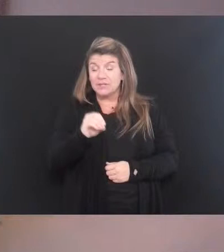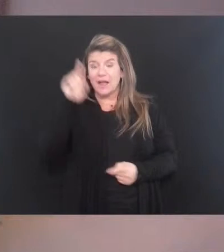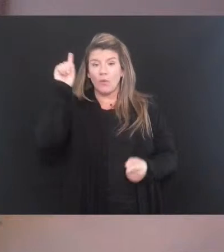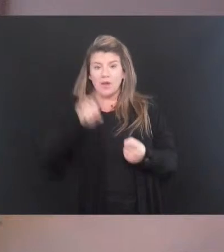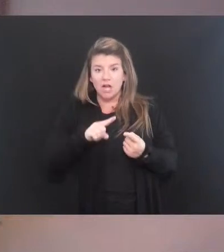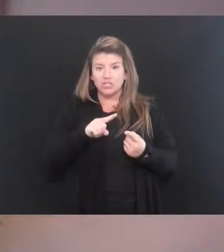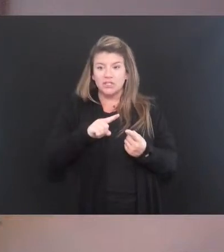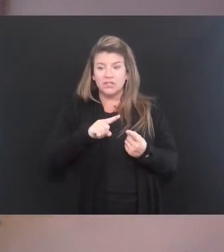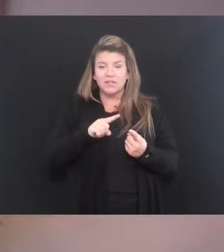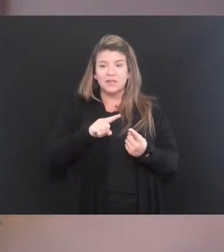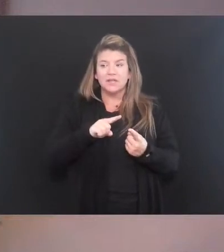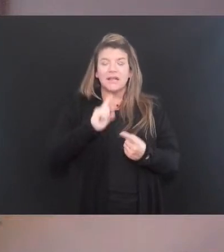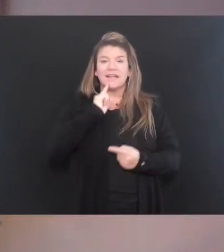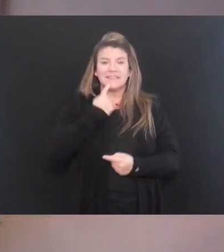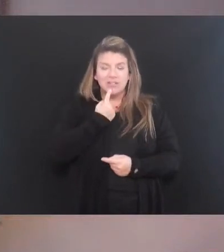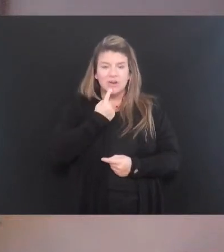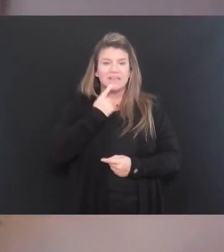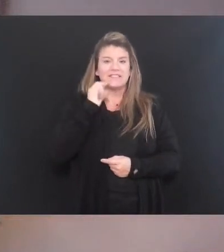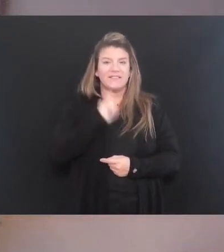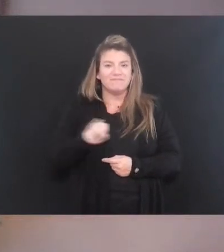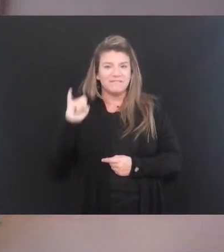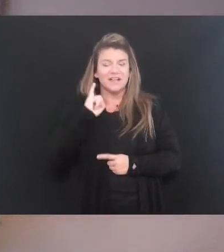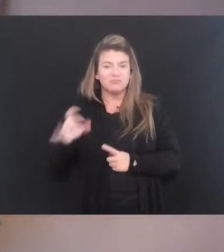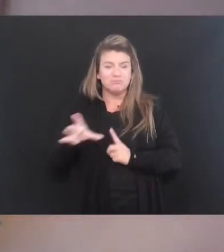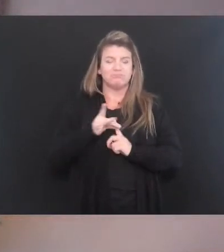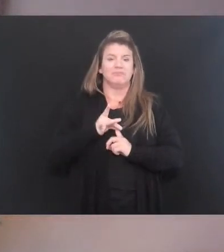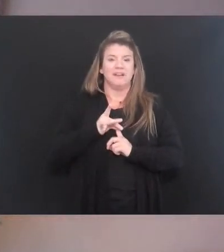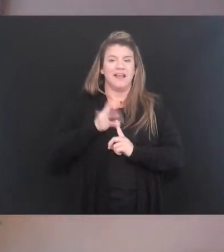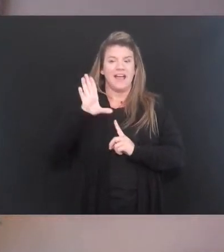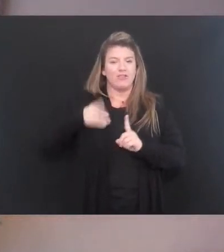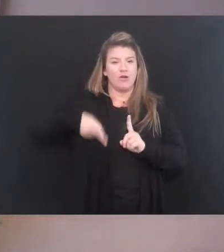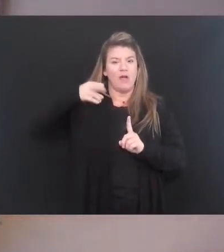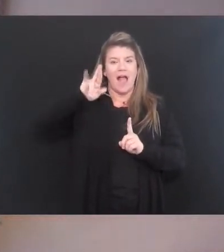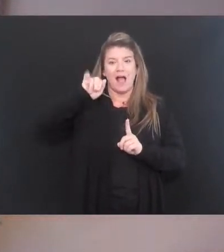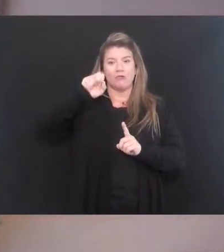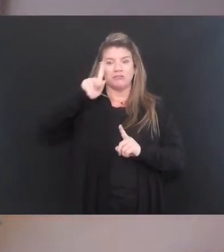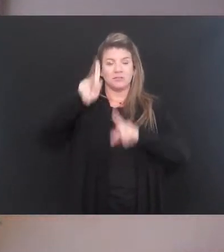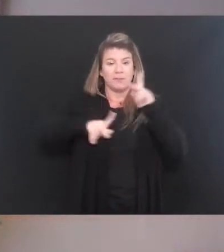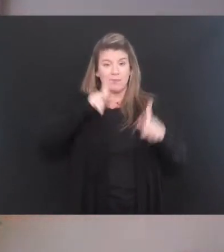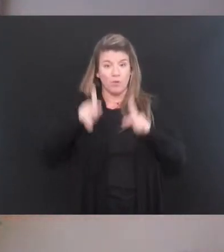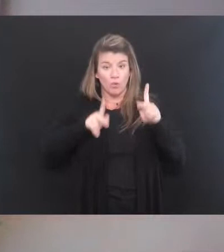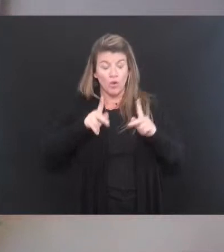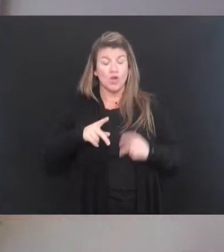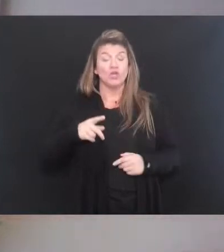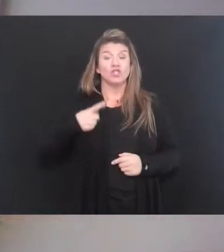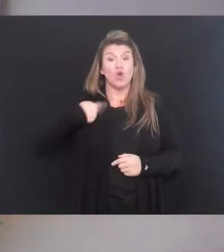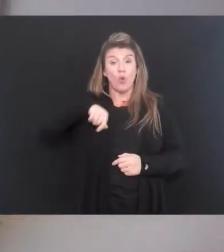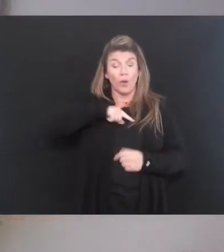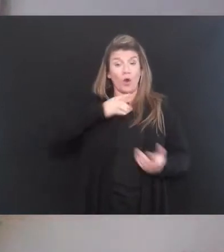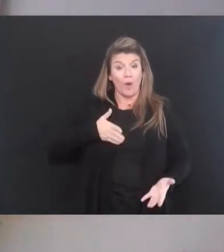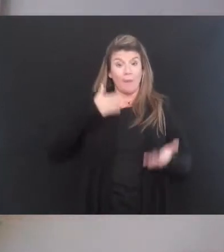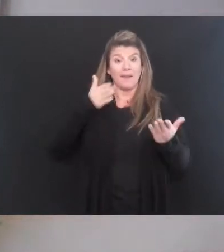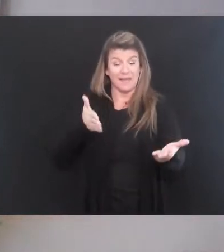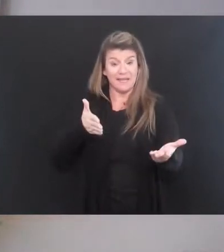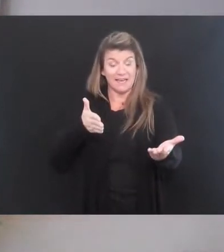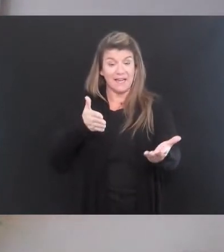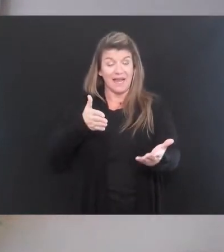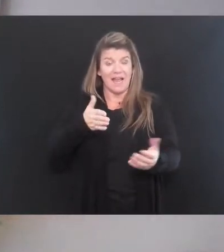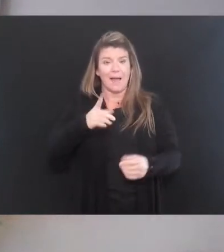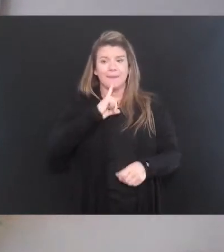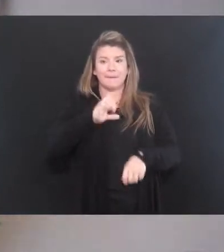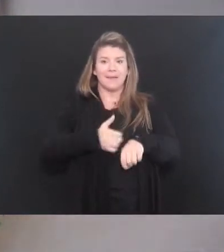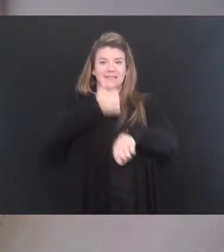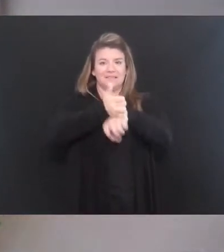reduction in serious infections in their most vulnerable people. So we would recommend, certainly based